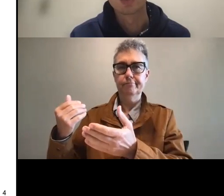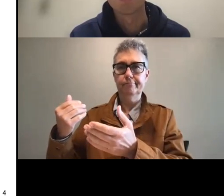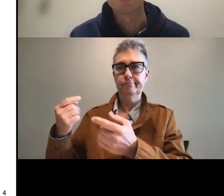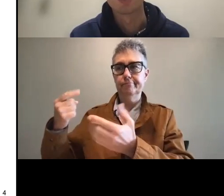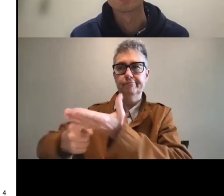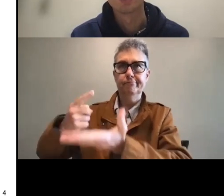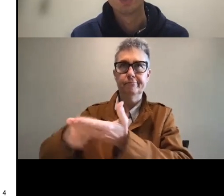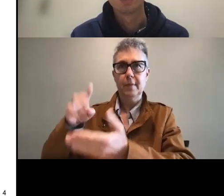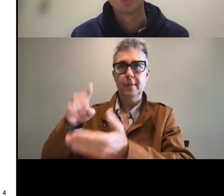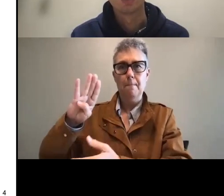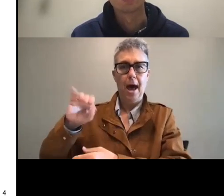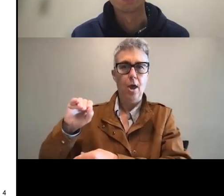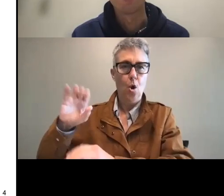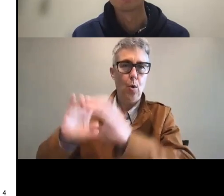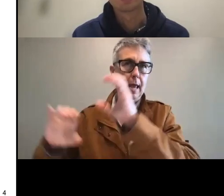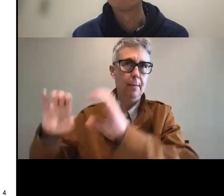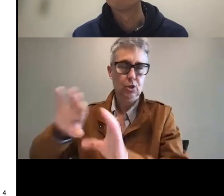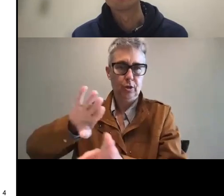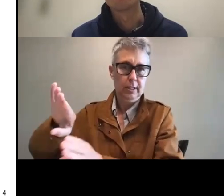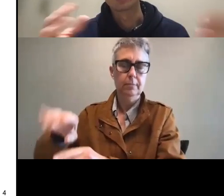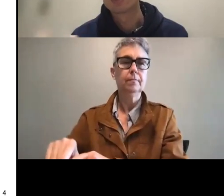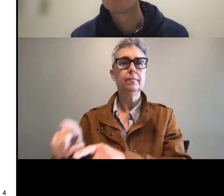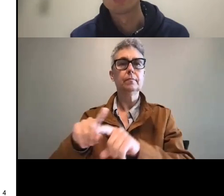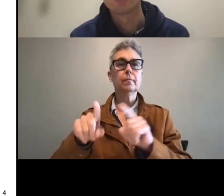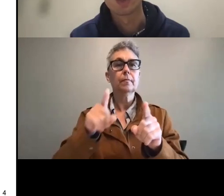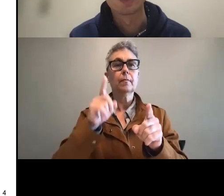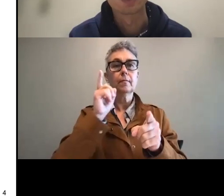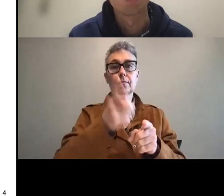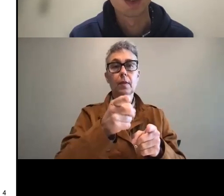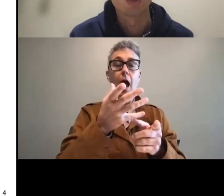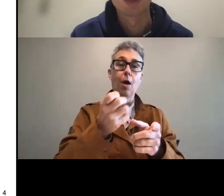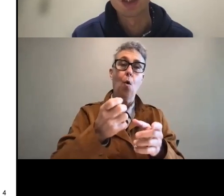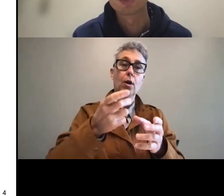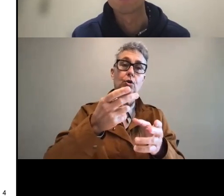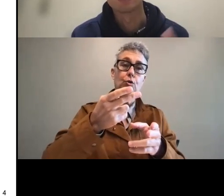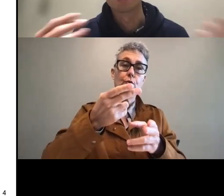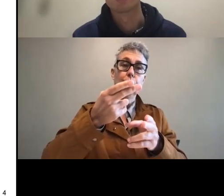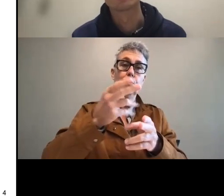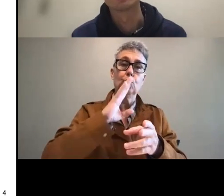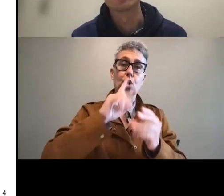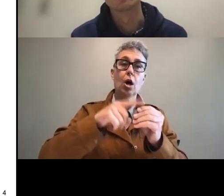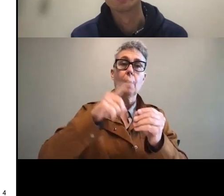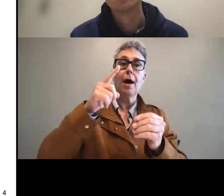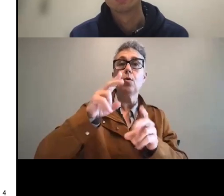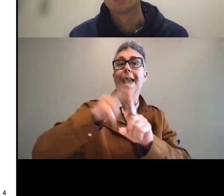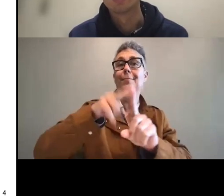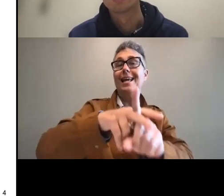biochemistry backgrounds. So I want to kind of, in the beginning, want to highlight some potential applications of deep learning